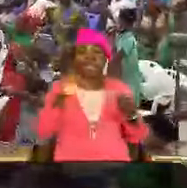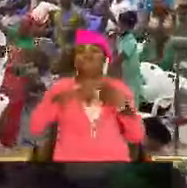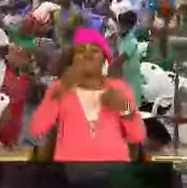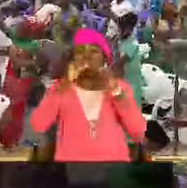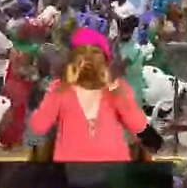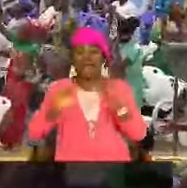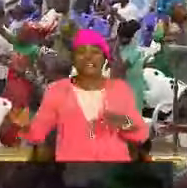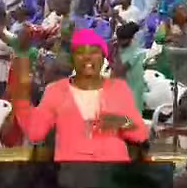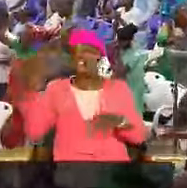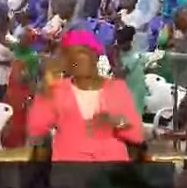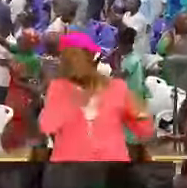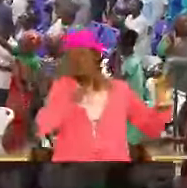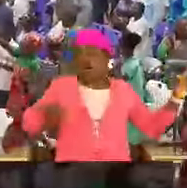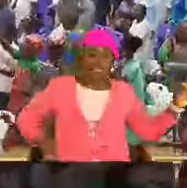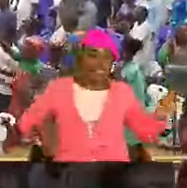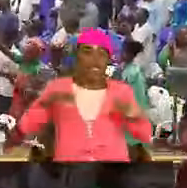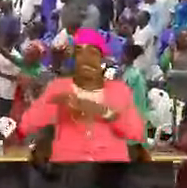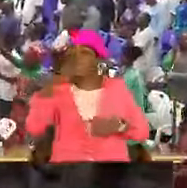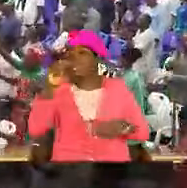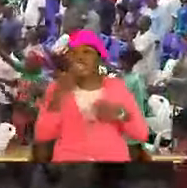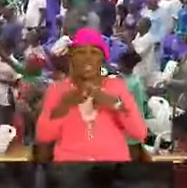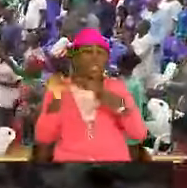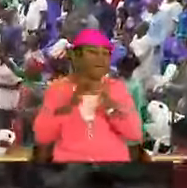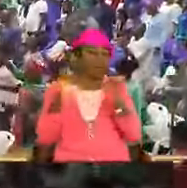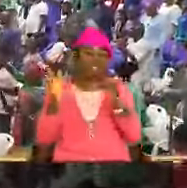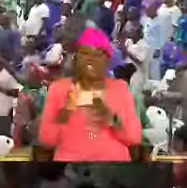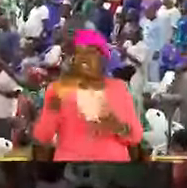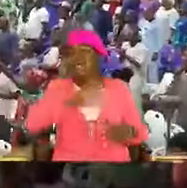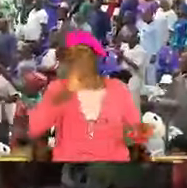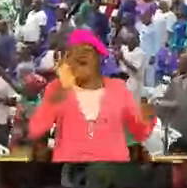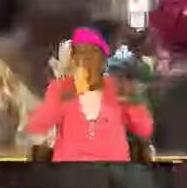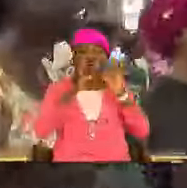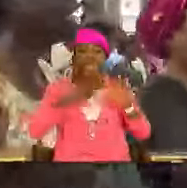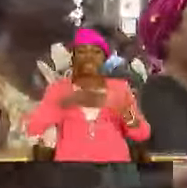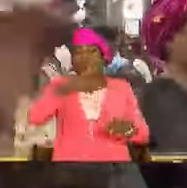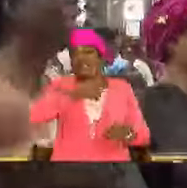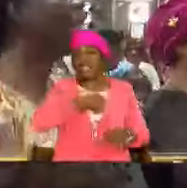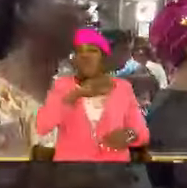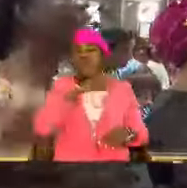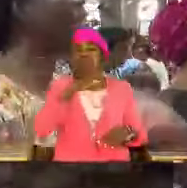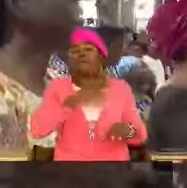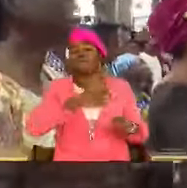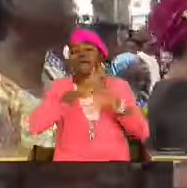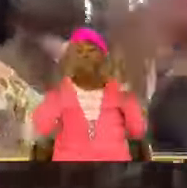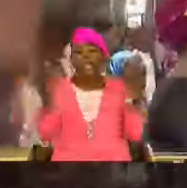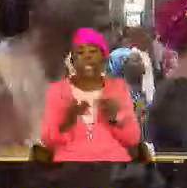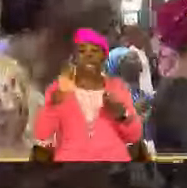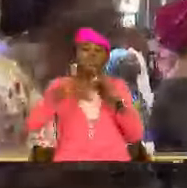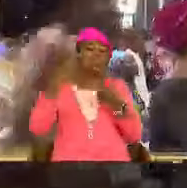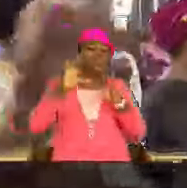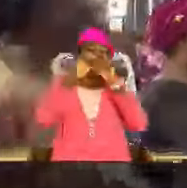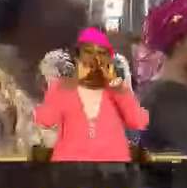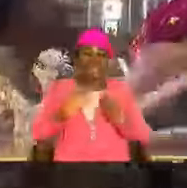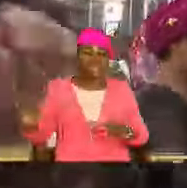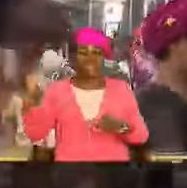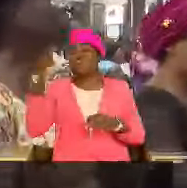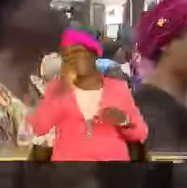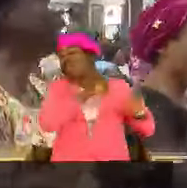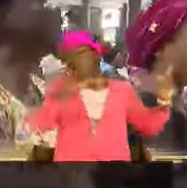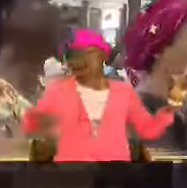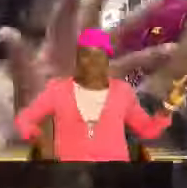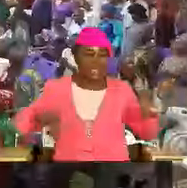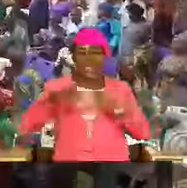family to the blessing of the Lord in the name of Jesus I connect myself